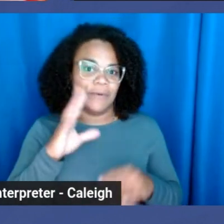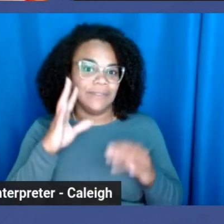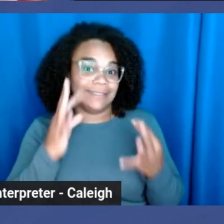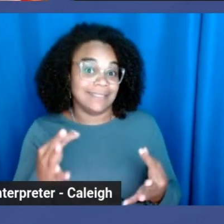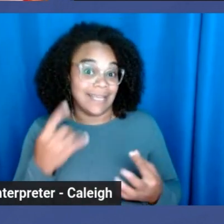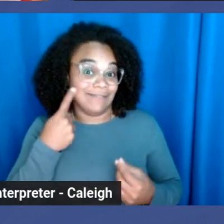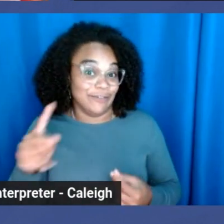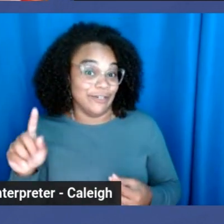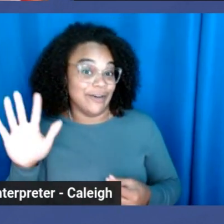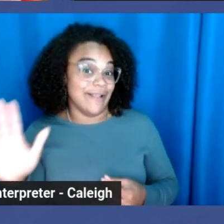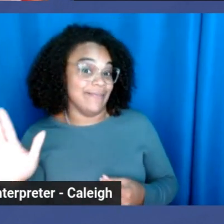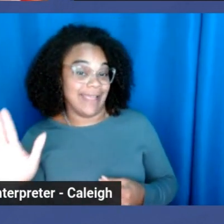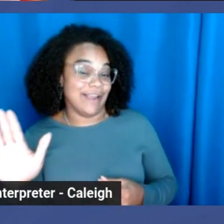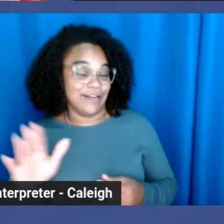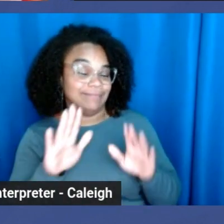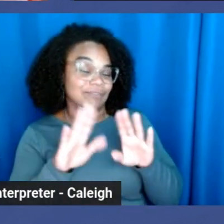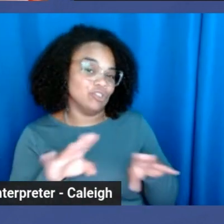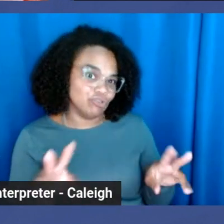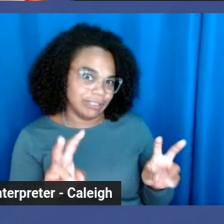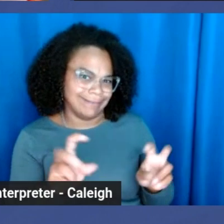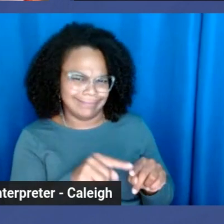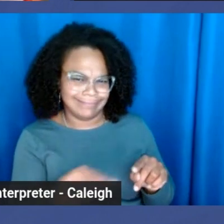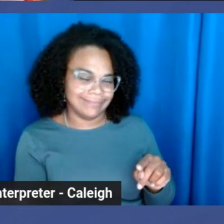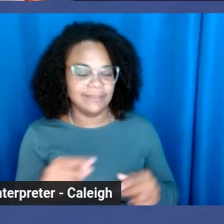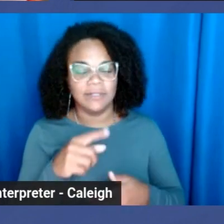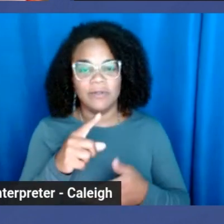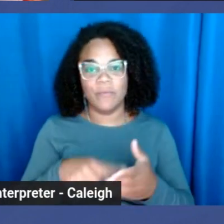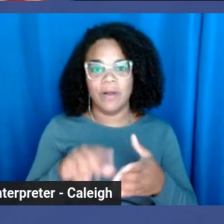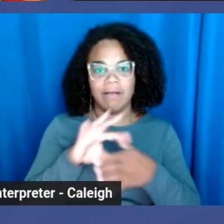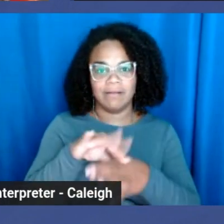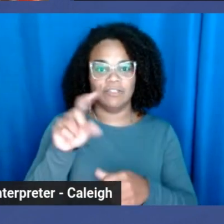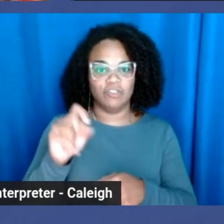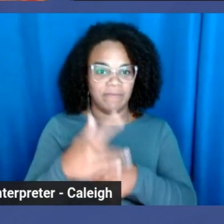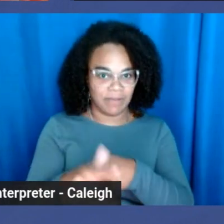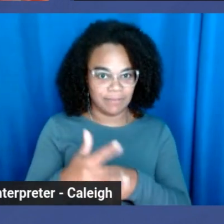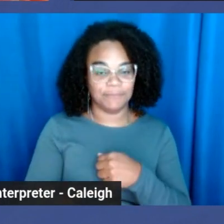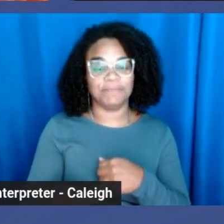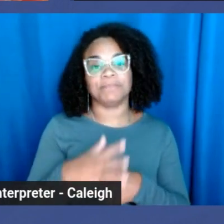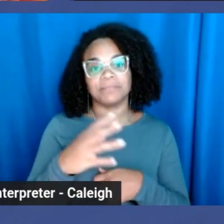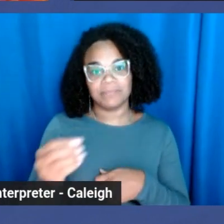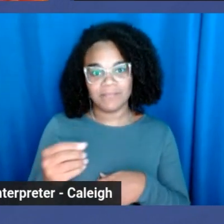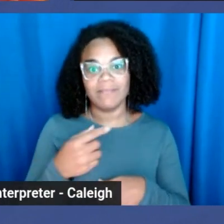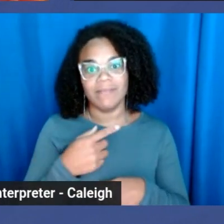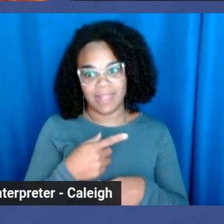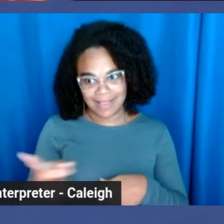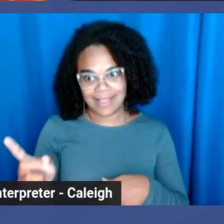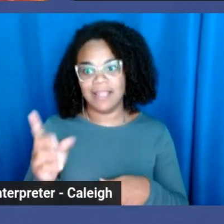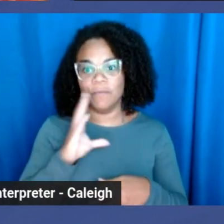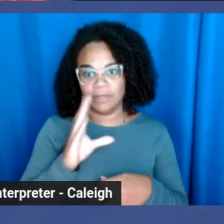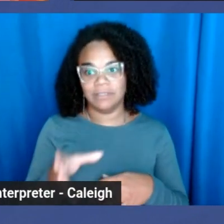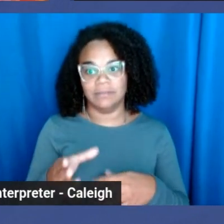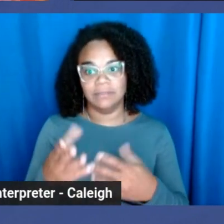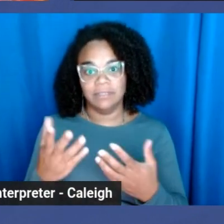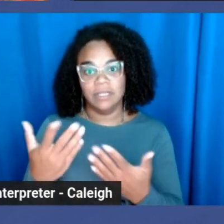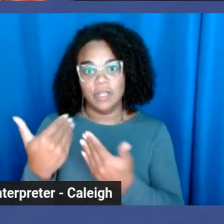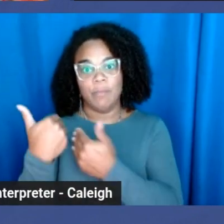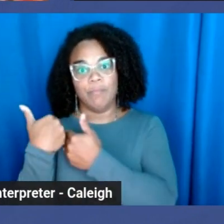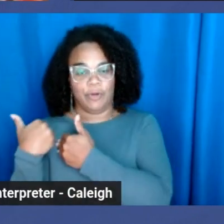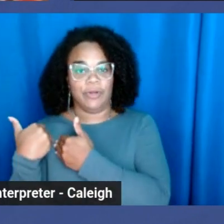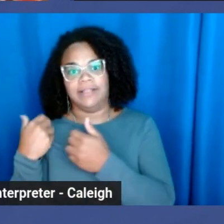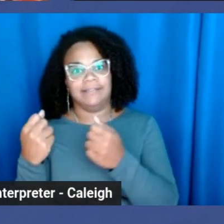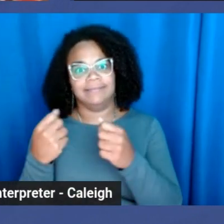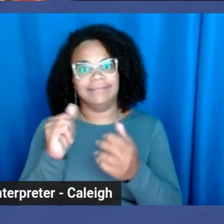children what content should be available and burden the access to that content for adults by